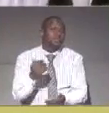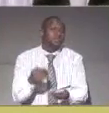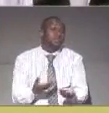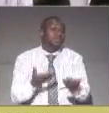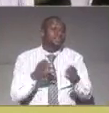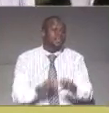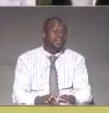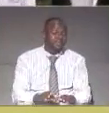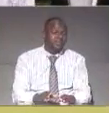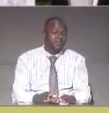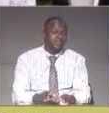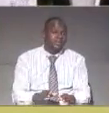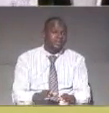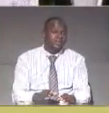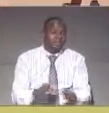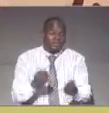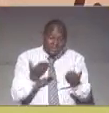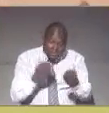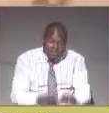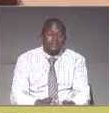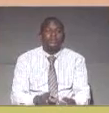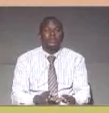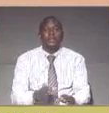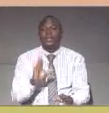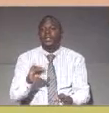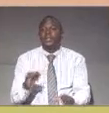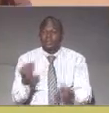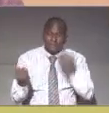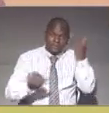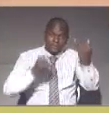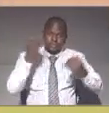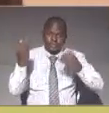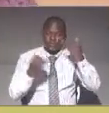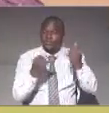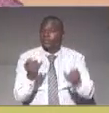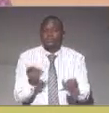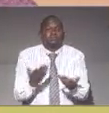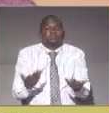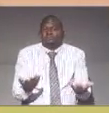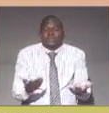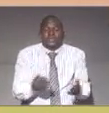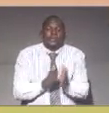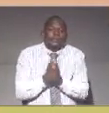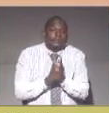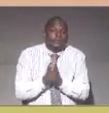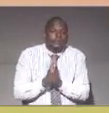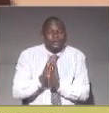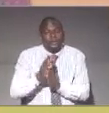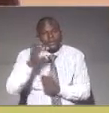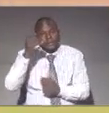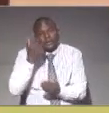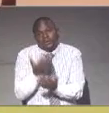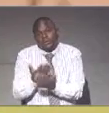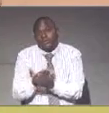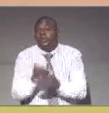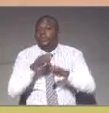dead. Consider it dead. Any innovation that does not attract demand from